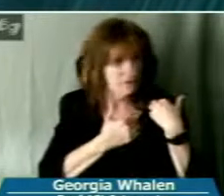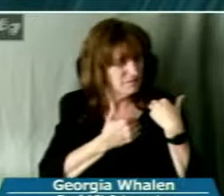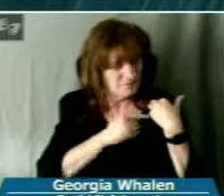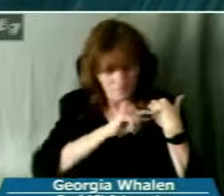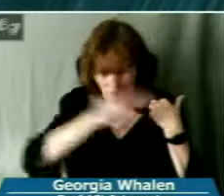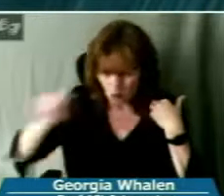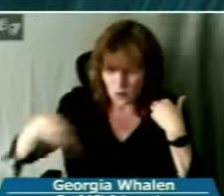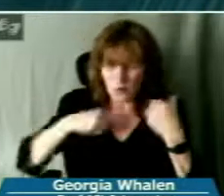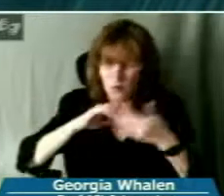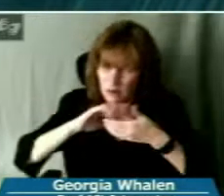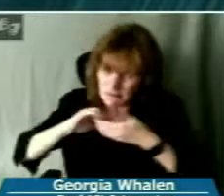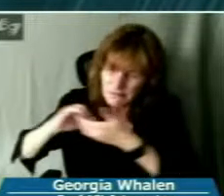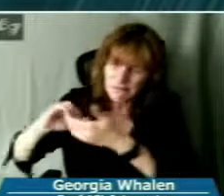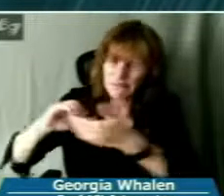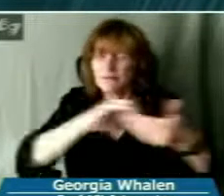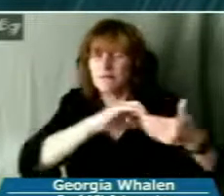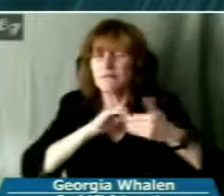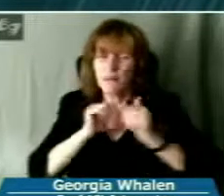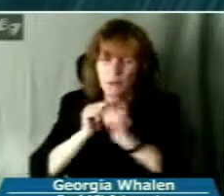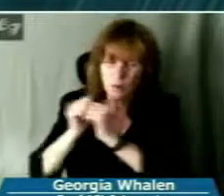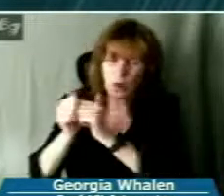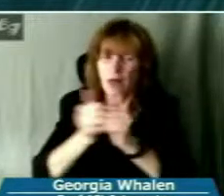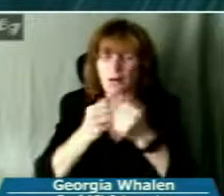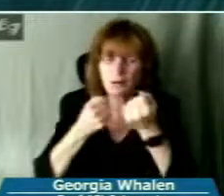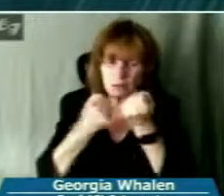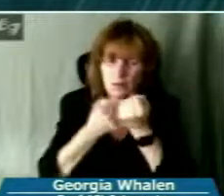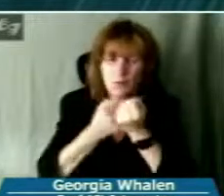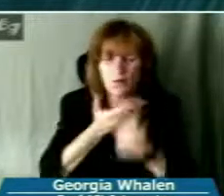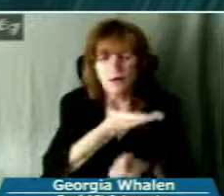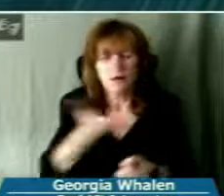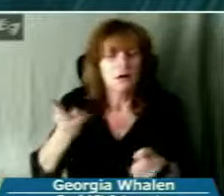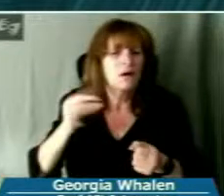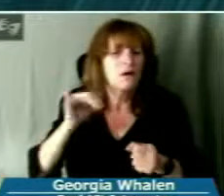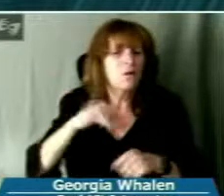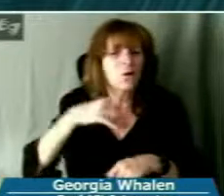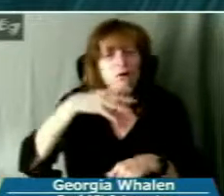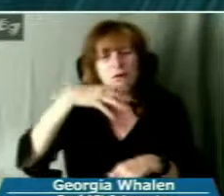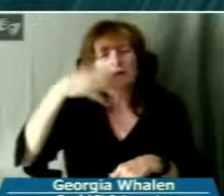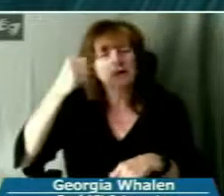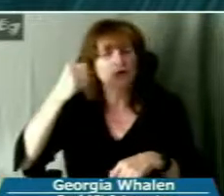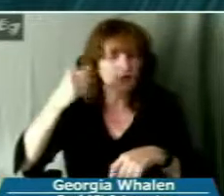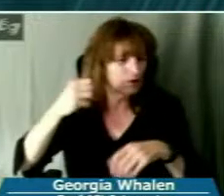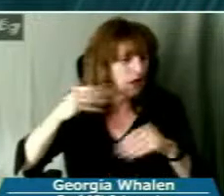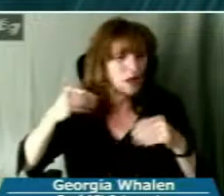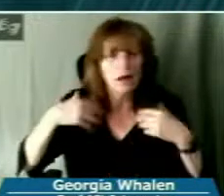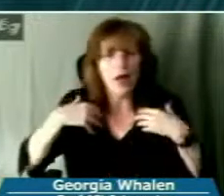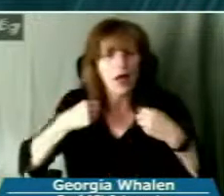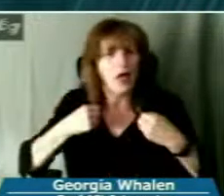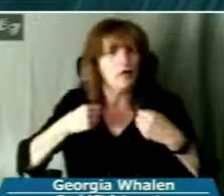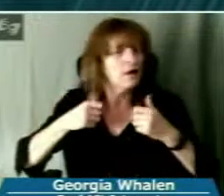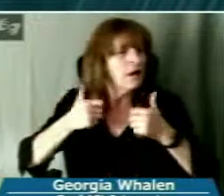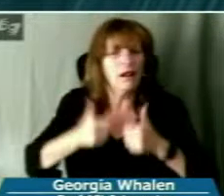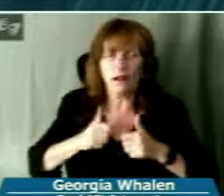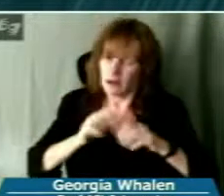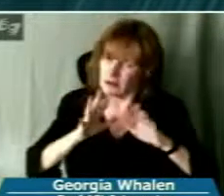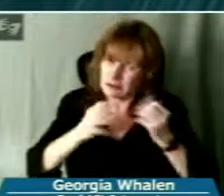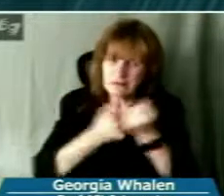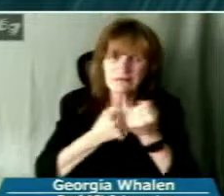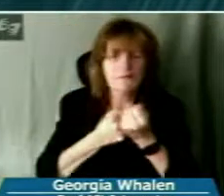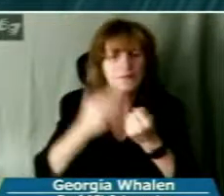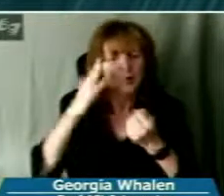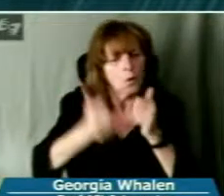residents in these retirement homes. And I would imagine that most of them are doing just fine, but there are some cases